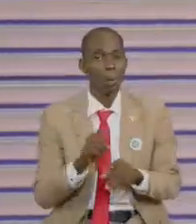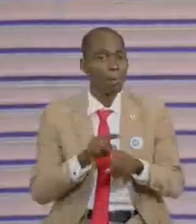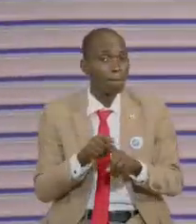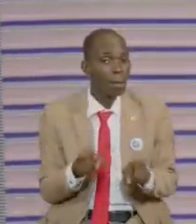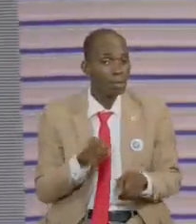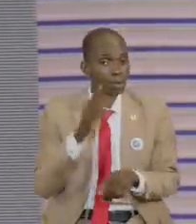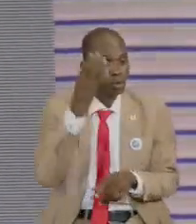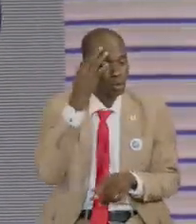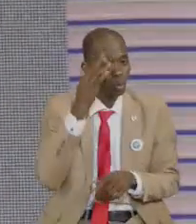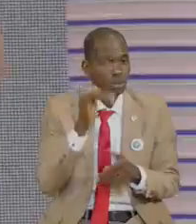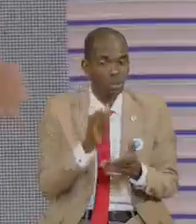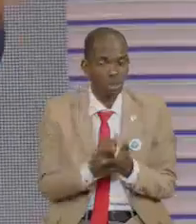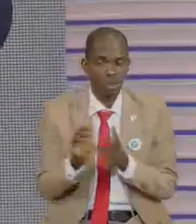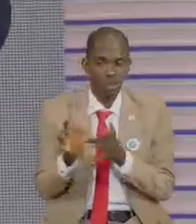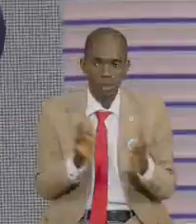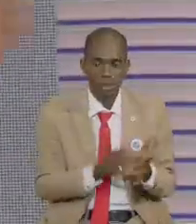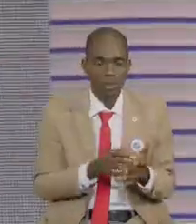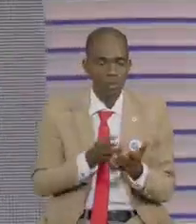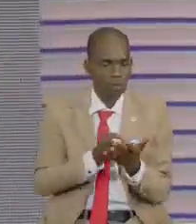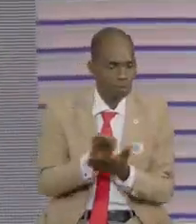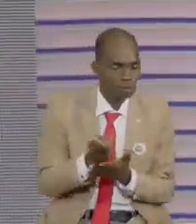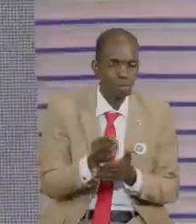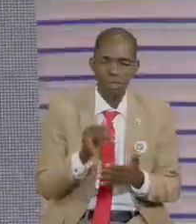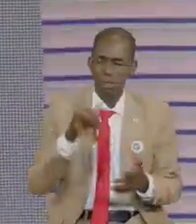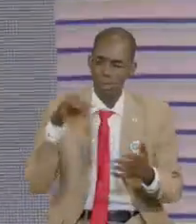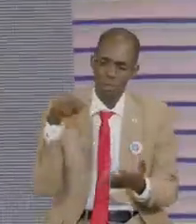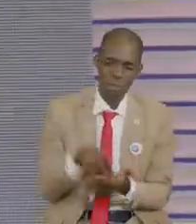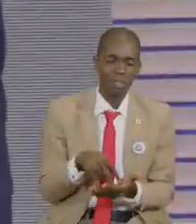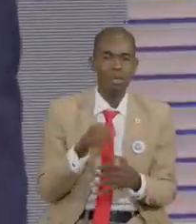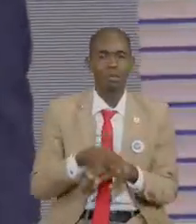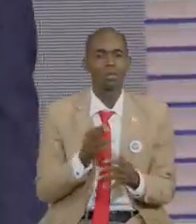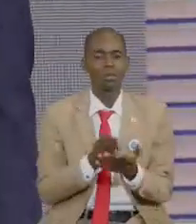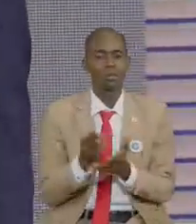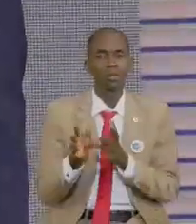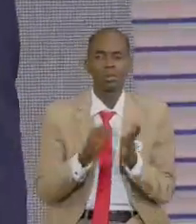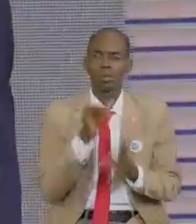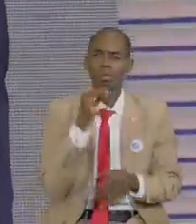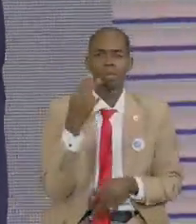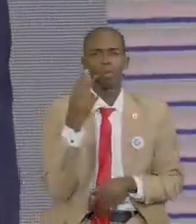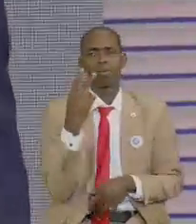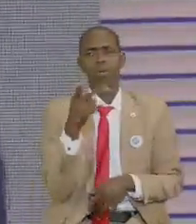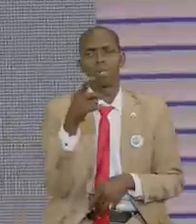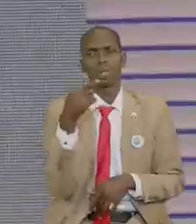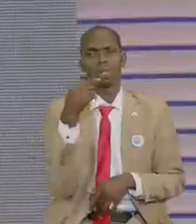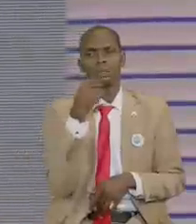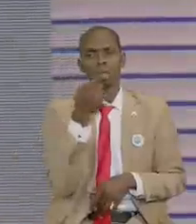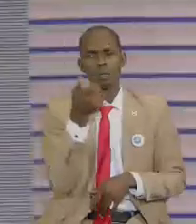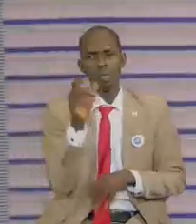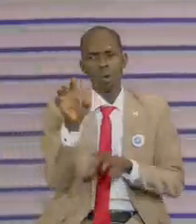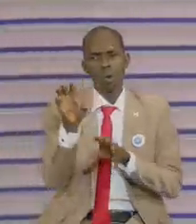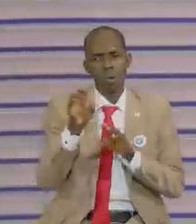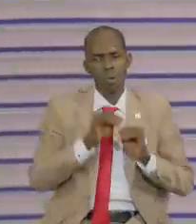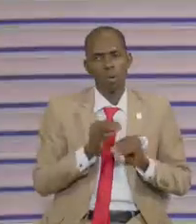the truth, remained the truth. He didn't catch their lying. He didn't catch their deception. He didn't catch